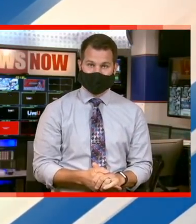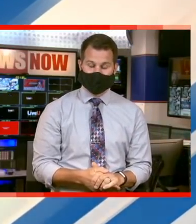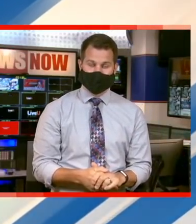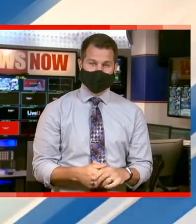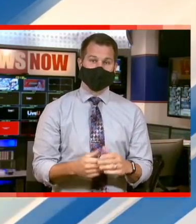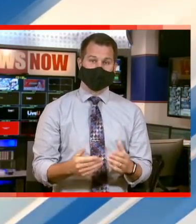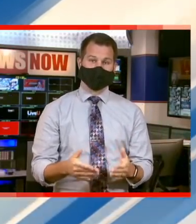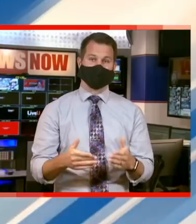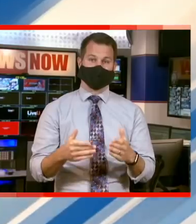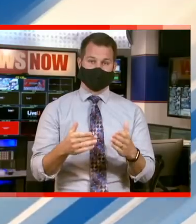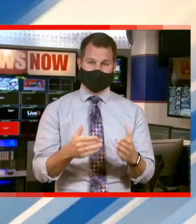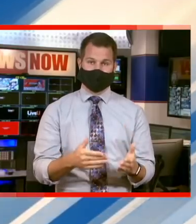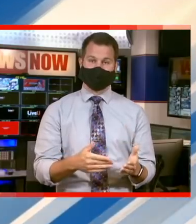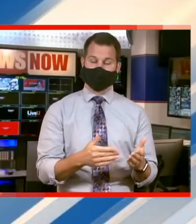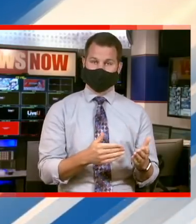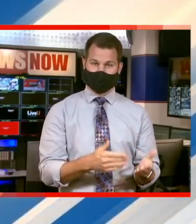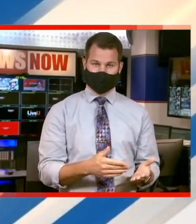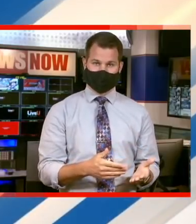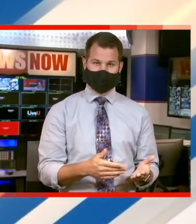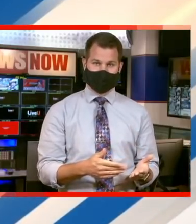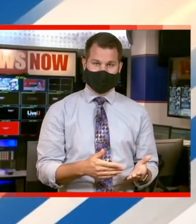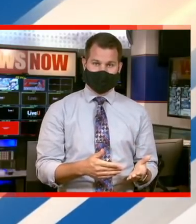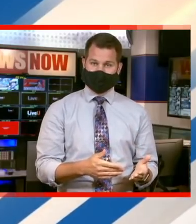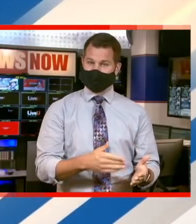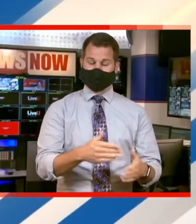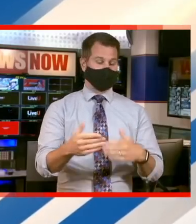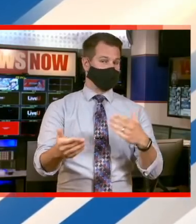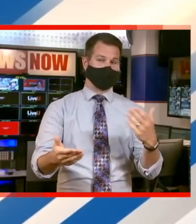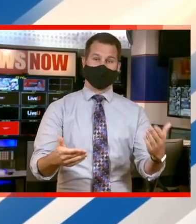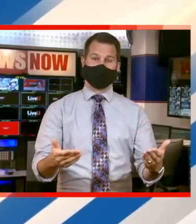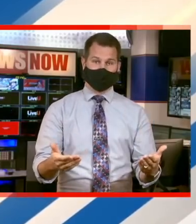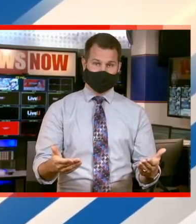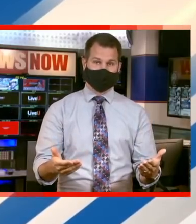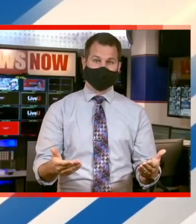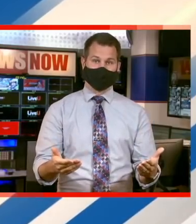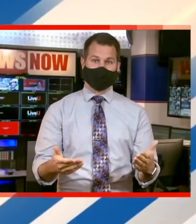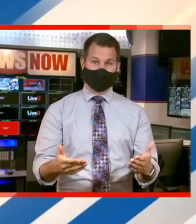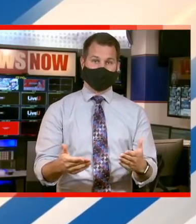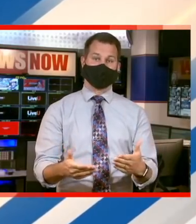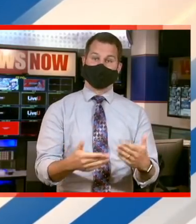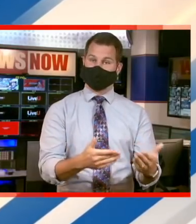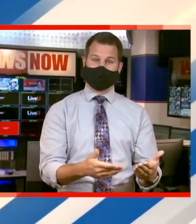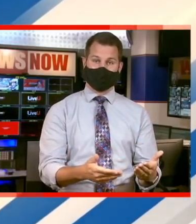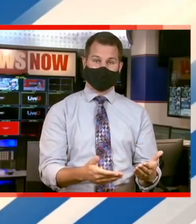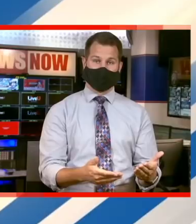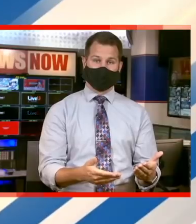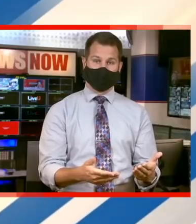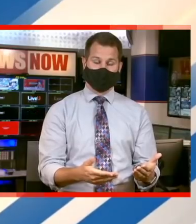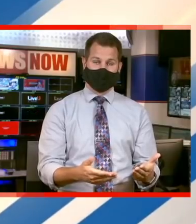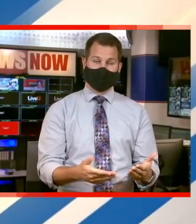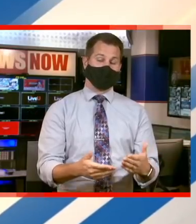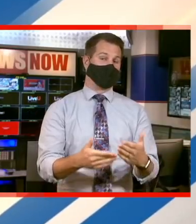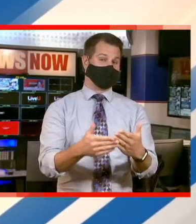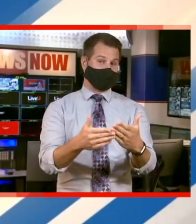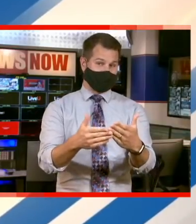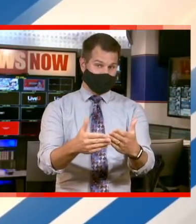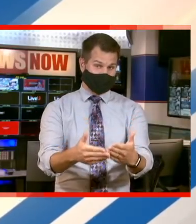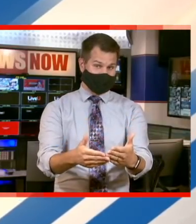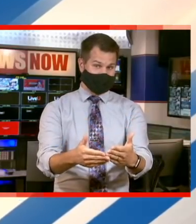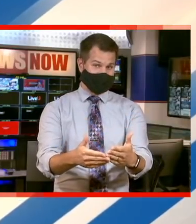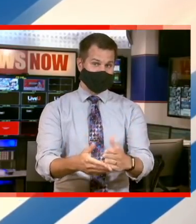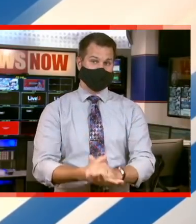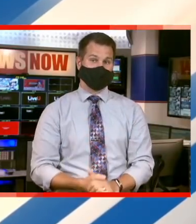mandate as far as who gets the vaccine first. And of course, we won't know any of this until that vaccine is readily available. We know it's